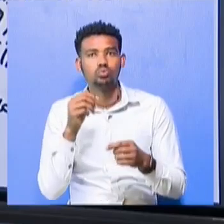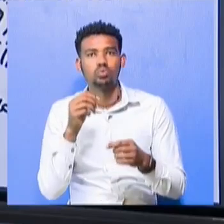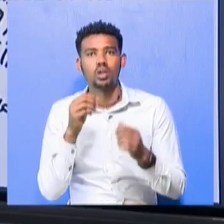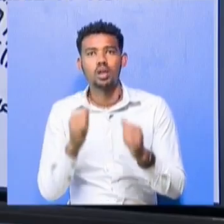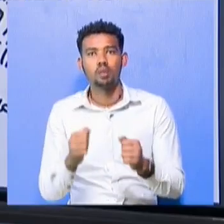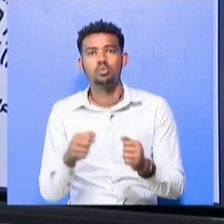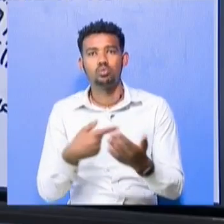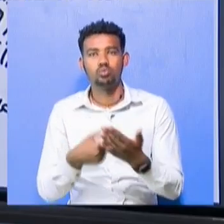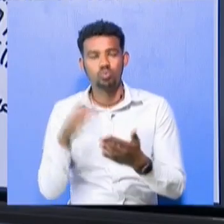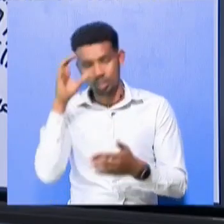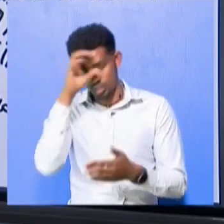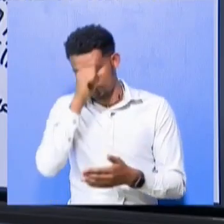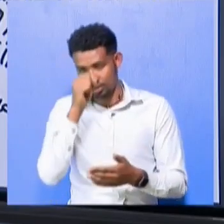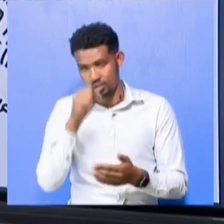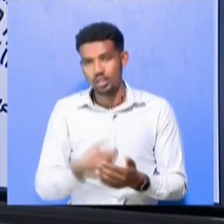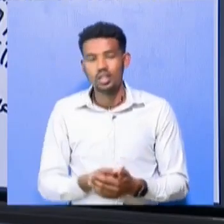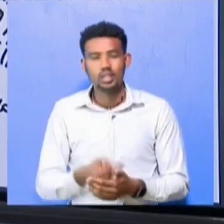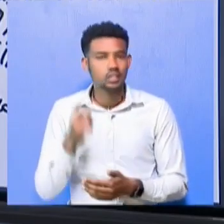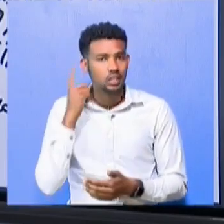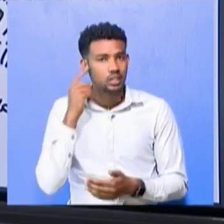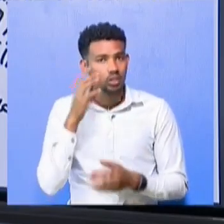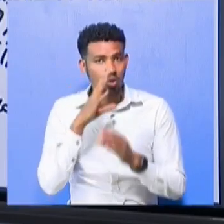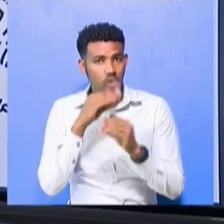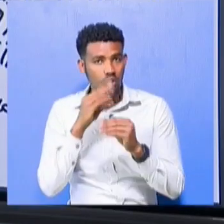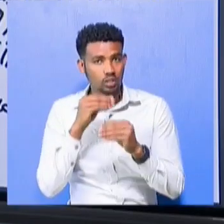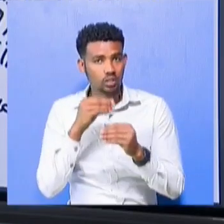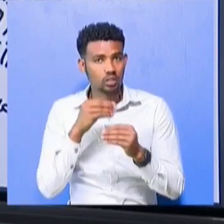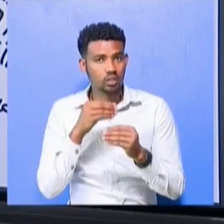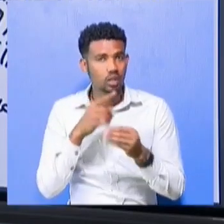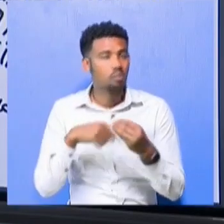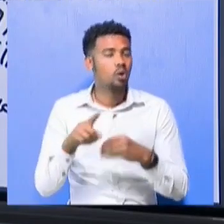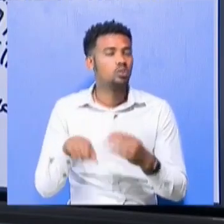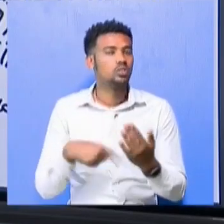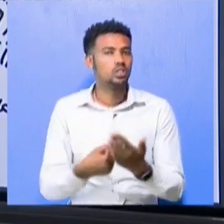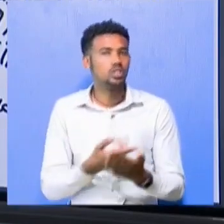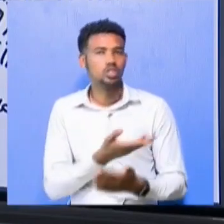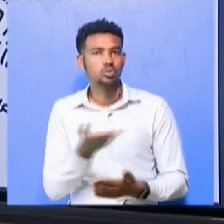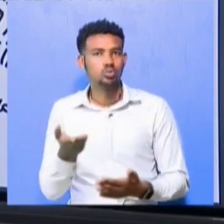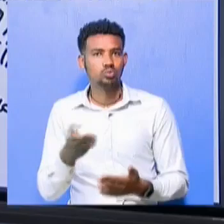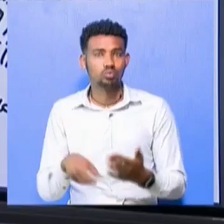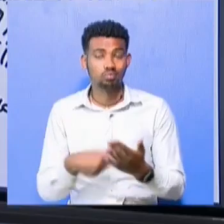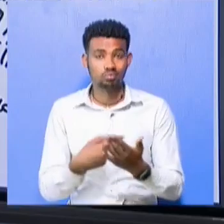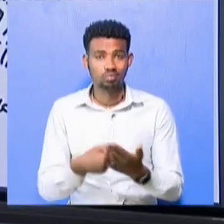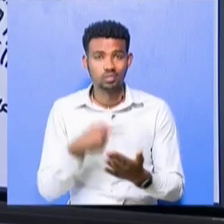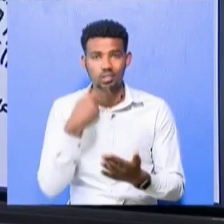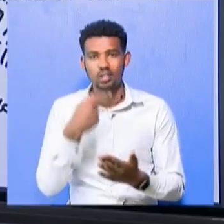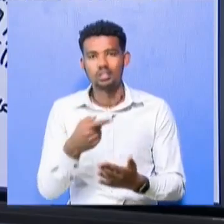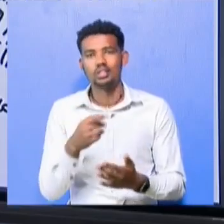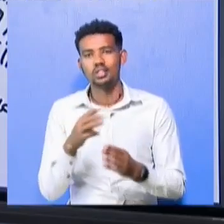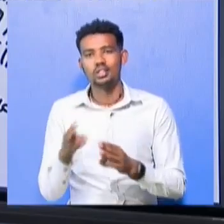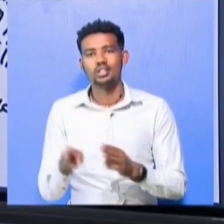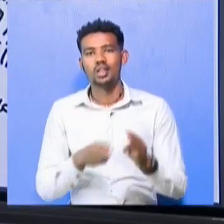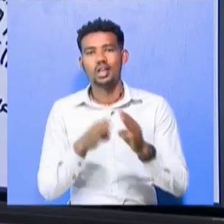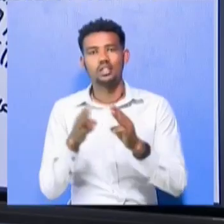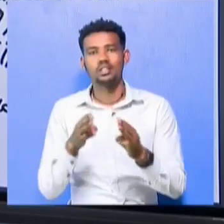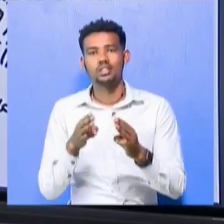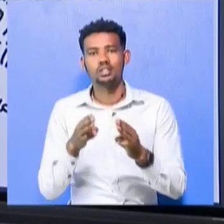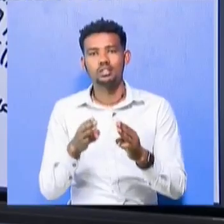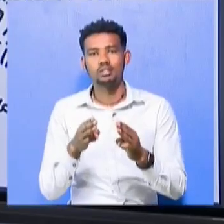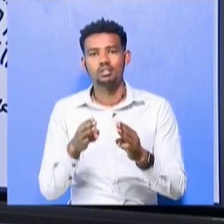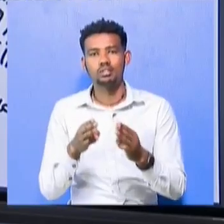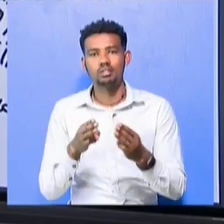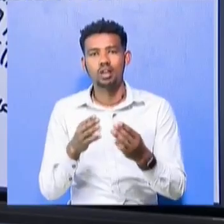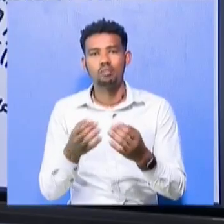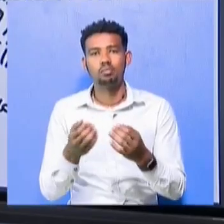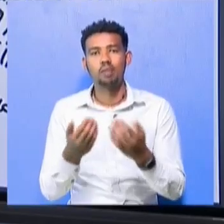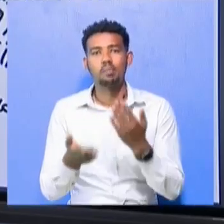I'm sure that the listener is talking about this issue. That's why, because it's already say science fair. Science fair means that, oh,